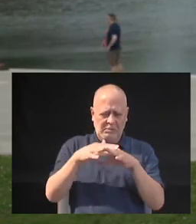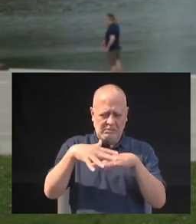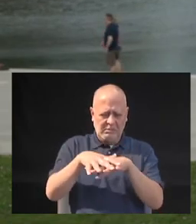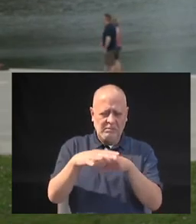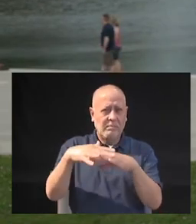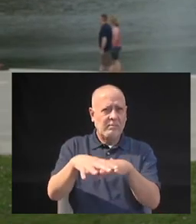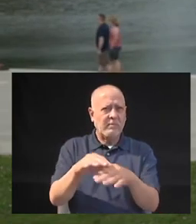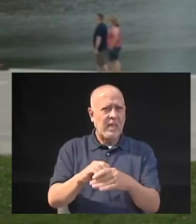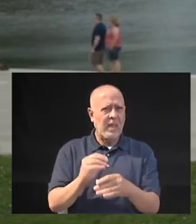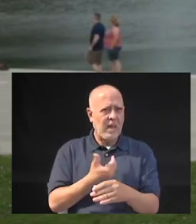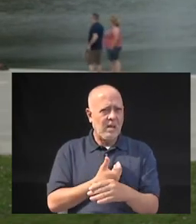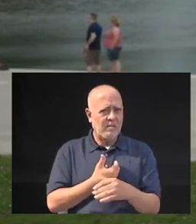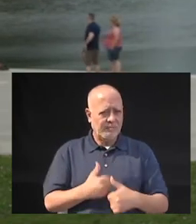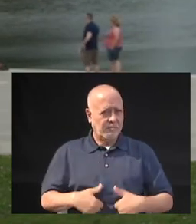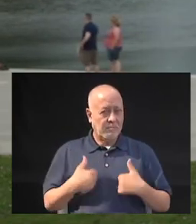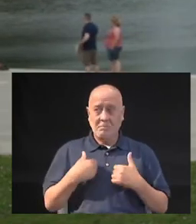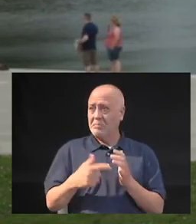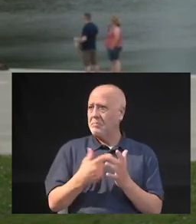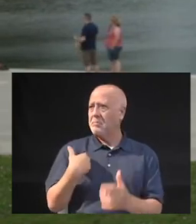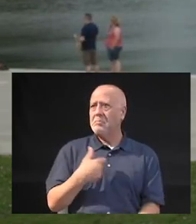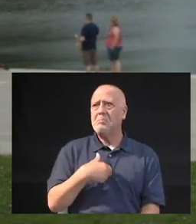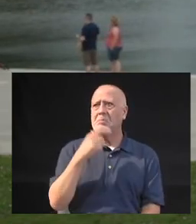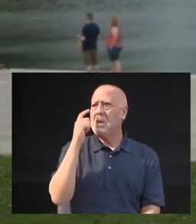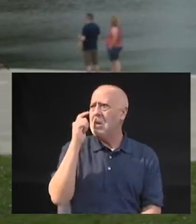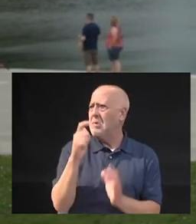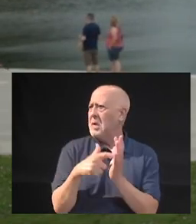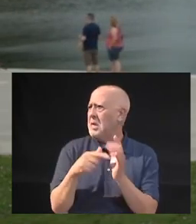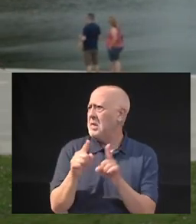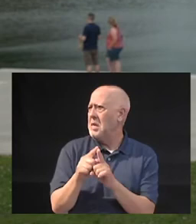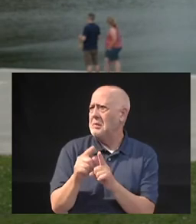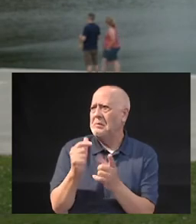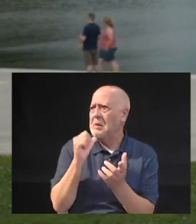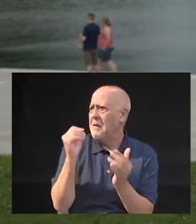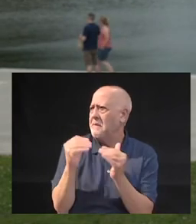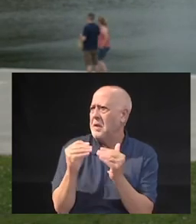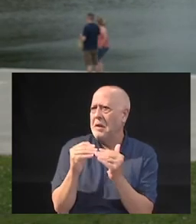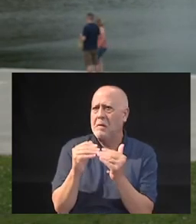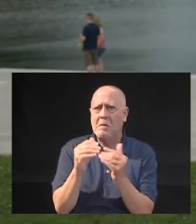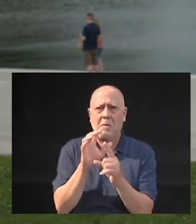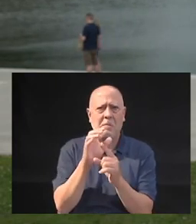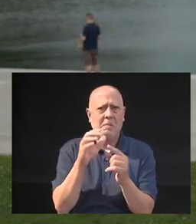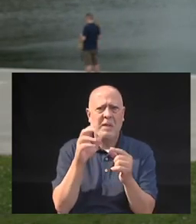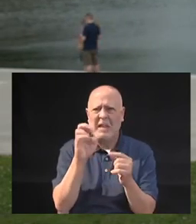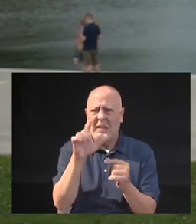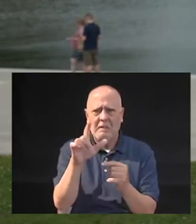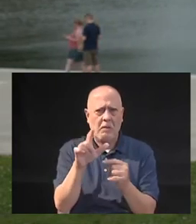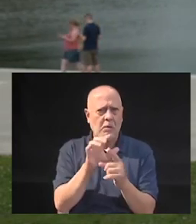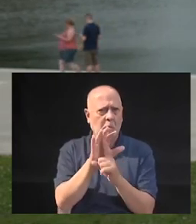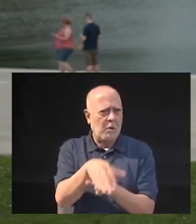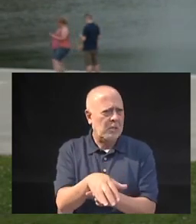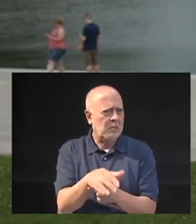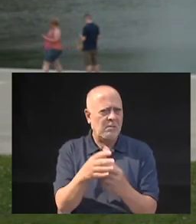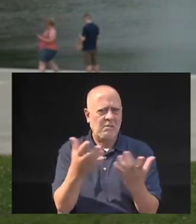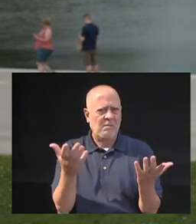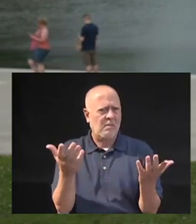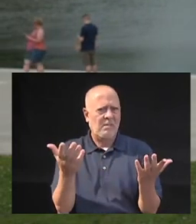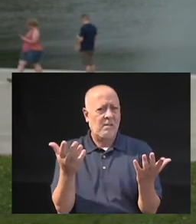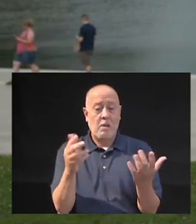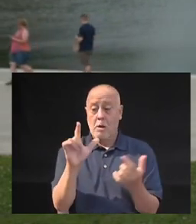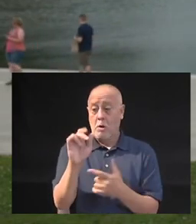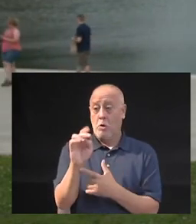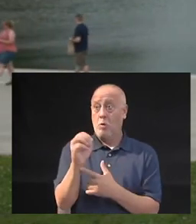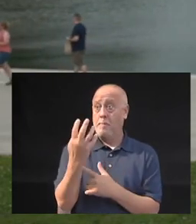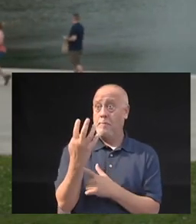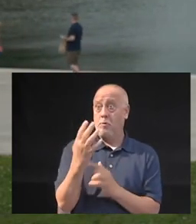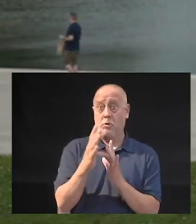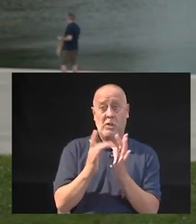lives that sometimes we don't even see them as evil, injustice, and oppression. And what Jesus shows us in Luke 4 is that we have